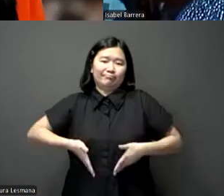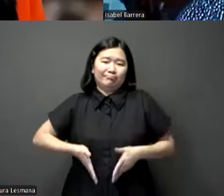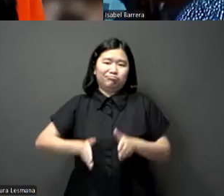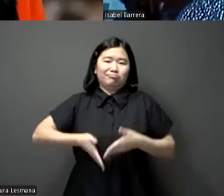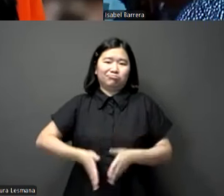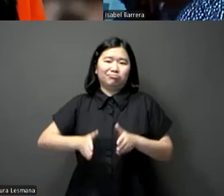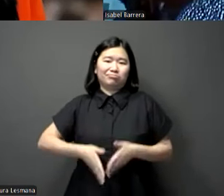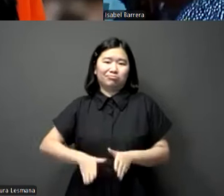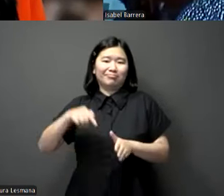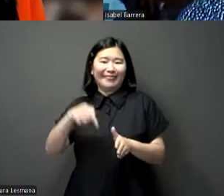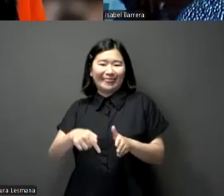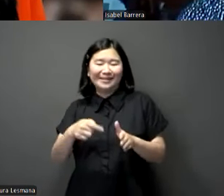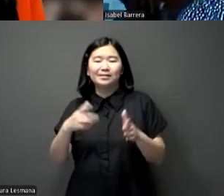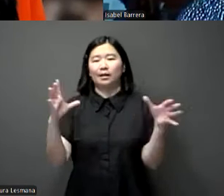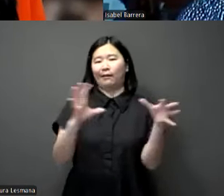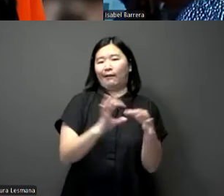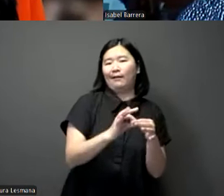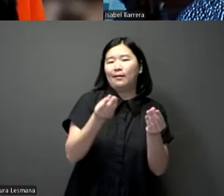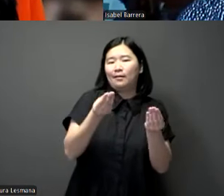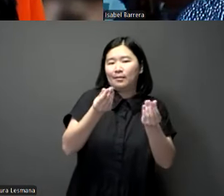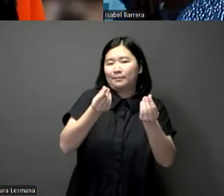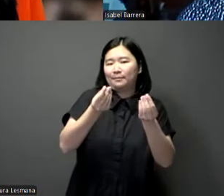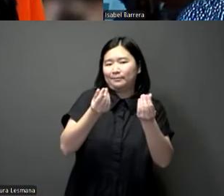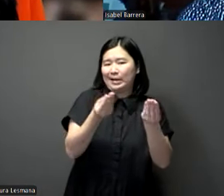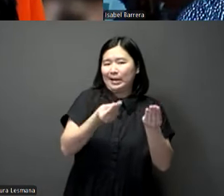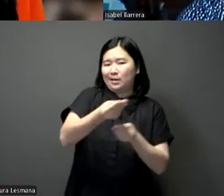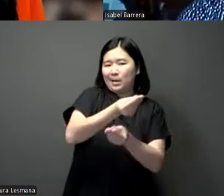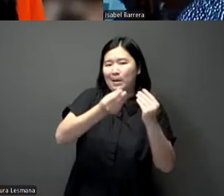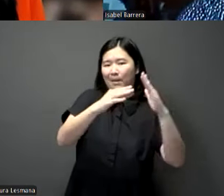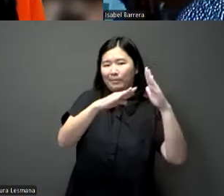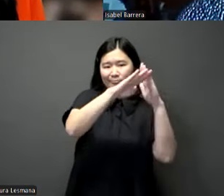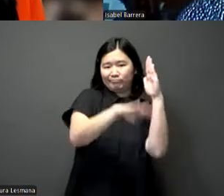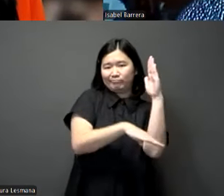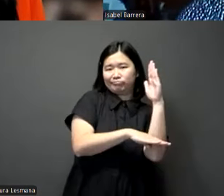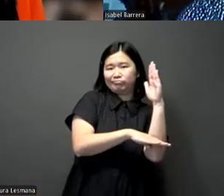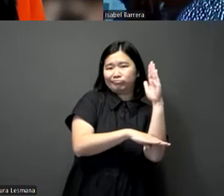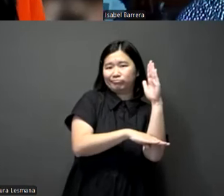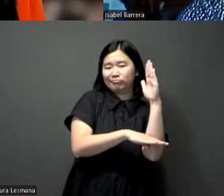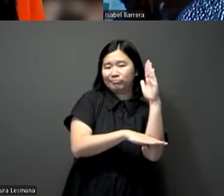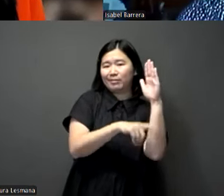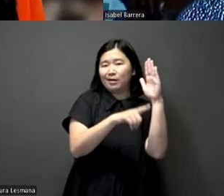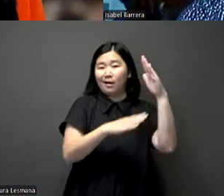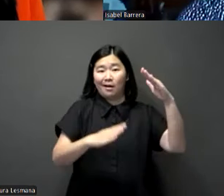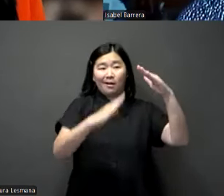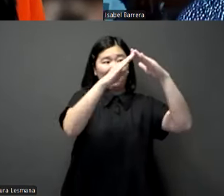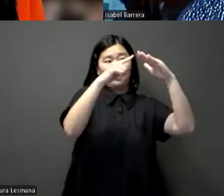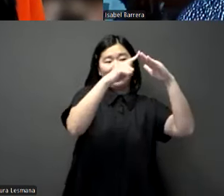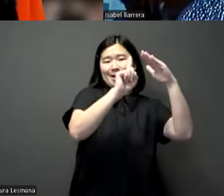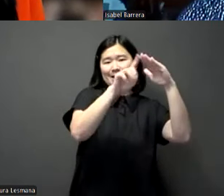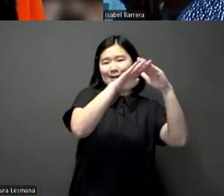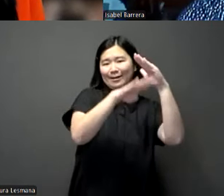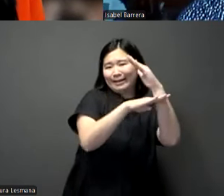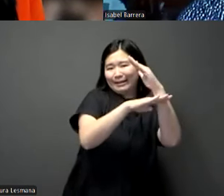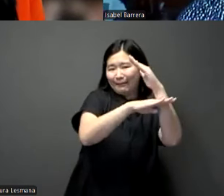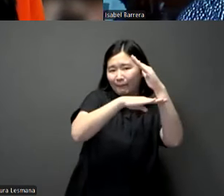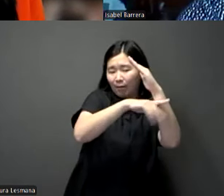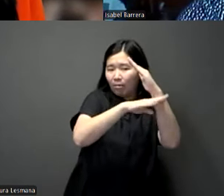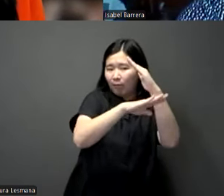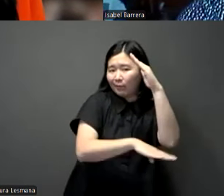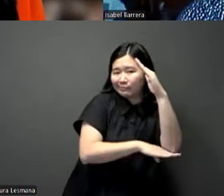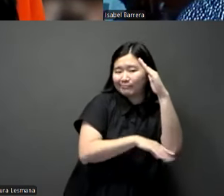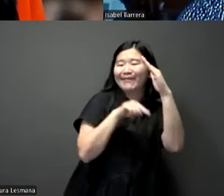isn't just out of nowhere. That we do have important social determinants which are hindering access, and they